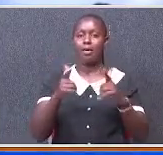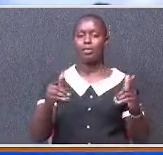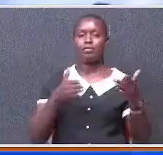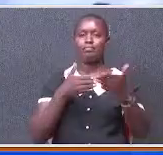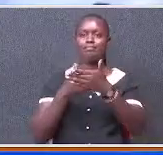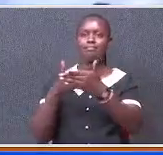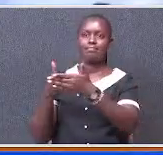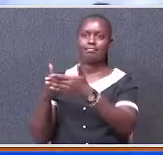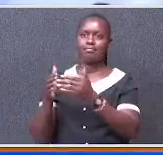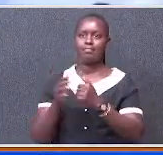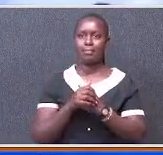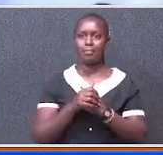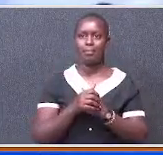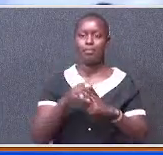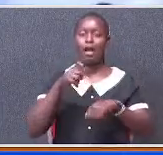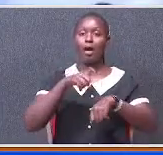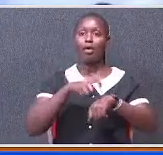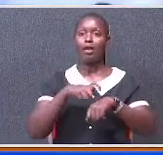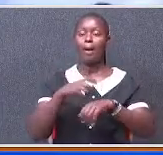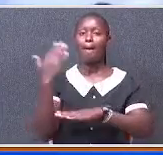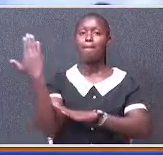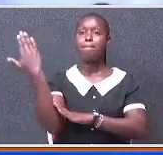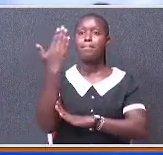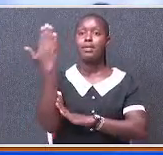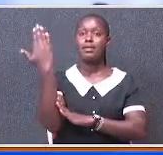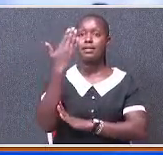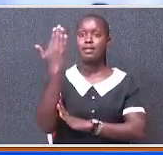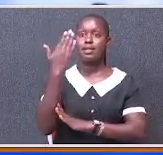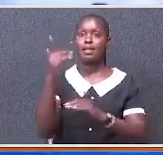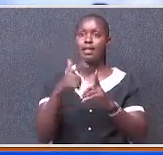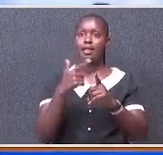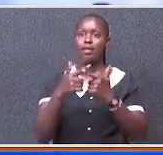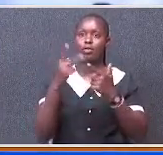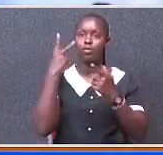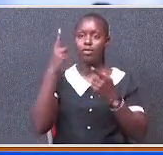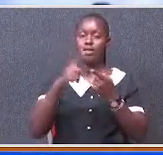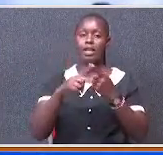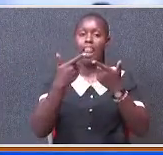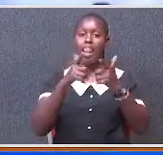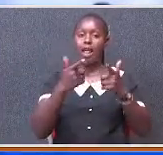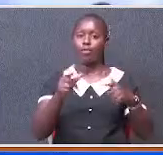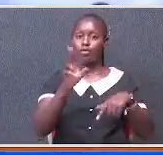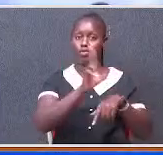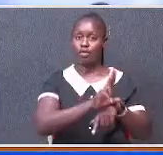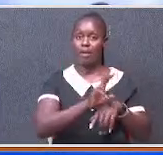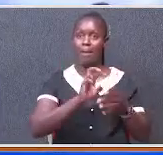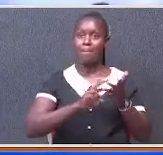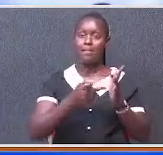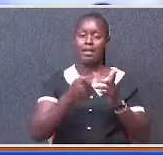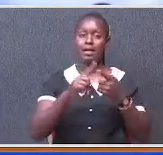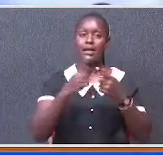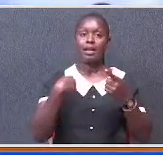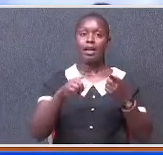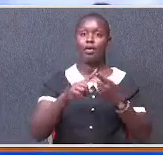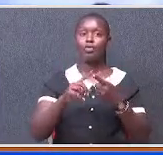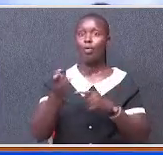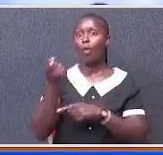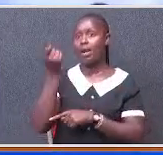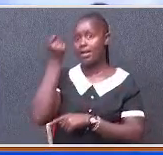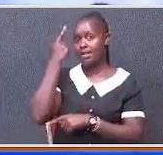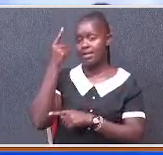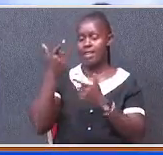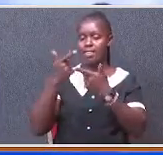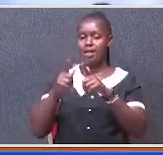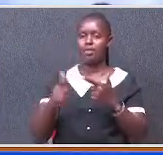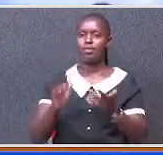barrier. Kwa wakati wa preaching, unajua, ndio unapata na inatumika. So, ku break your language barrier,